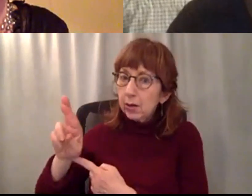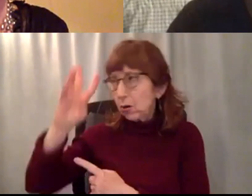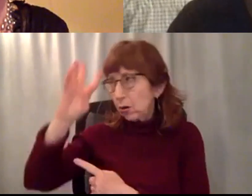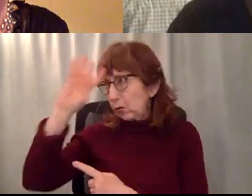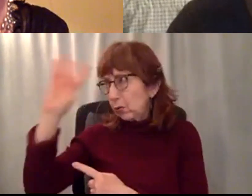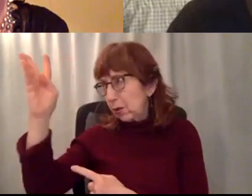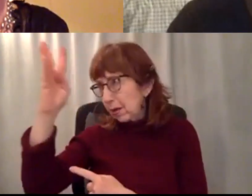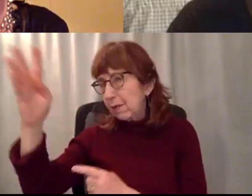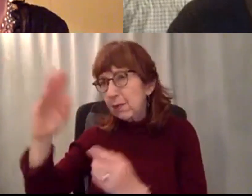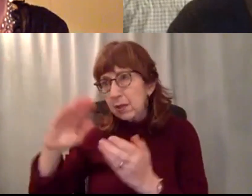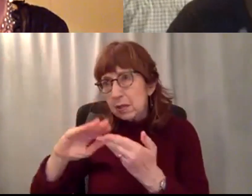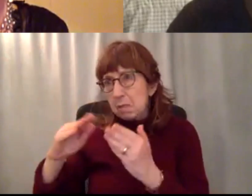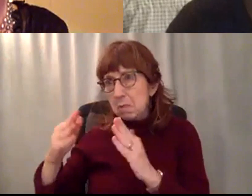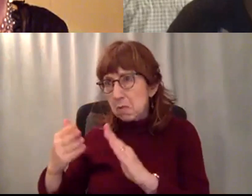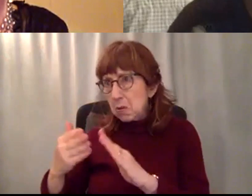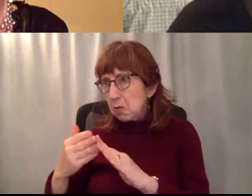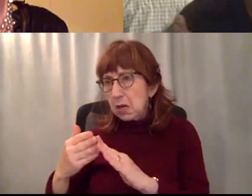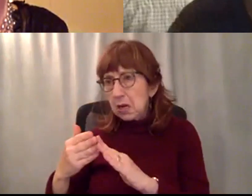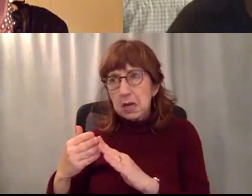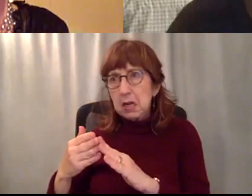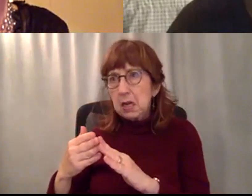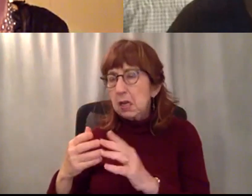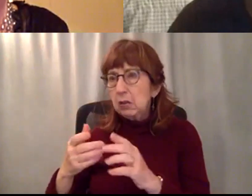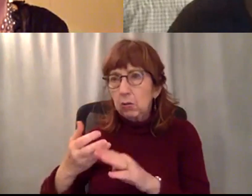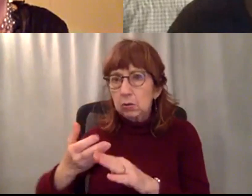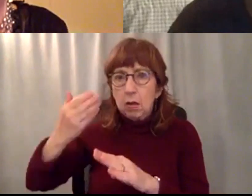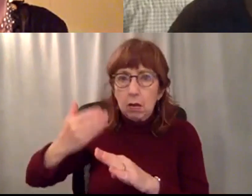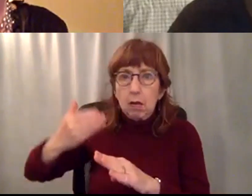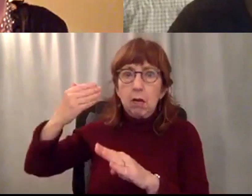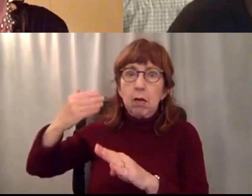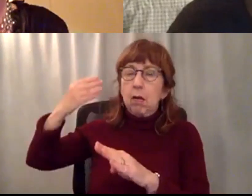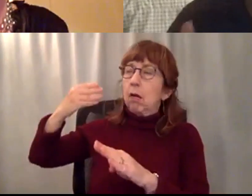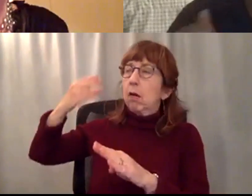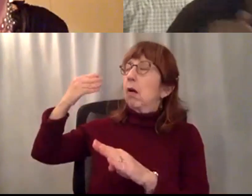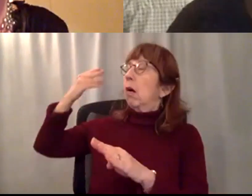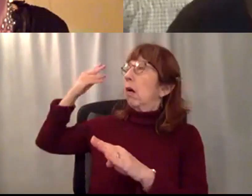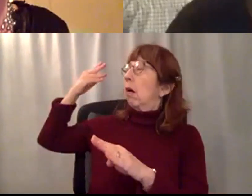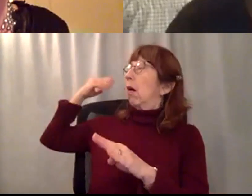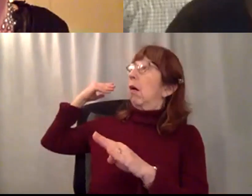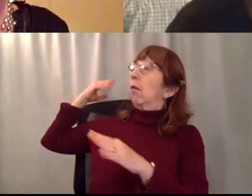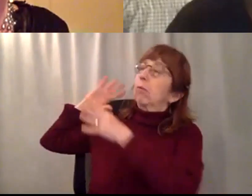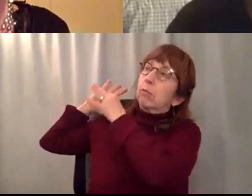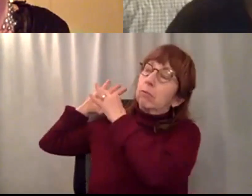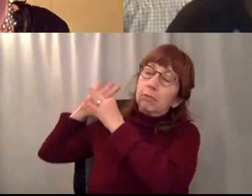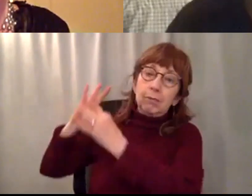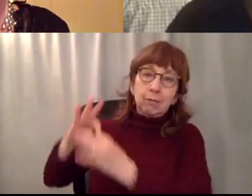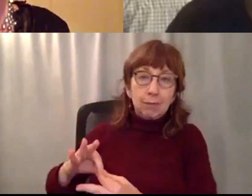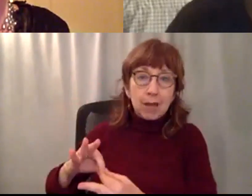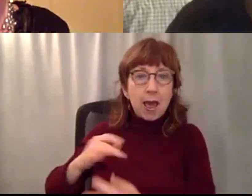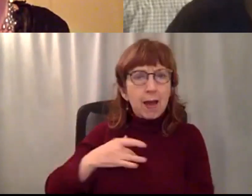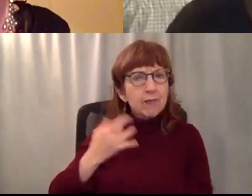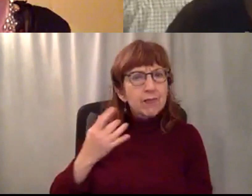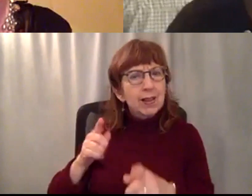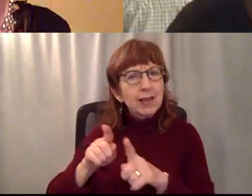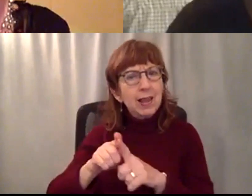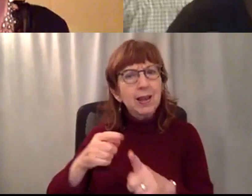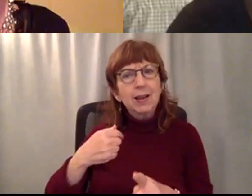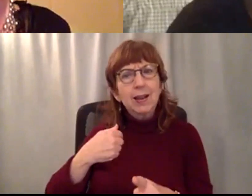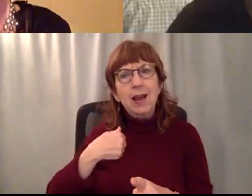community reaches so much further back. And I feel like I've